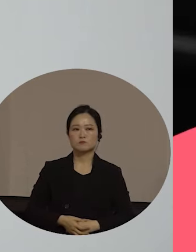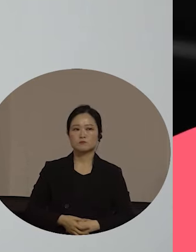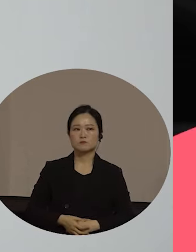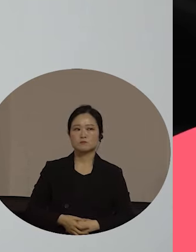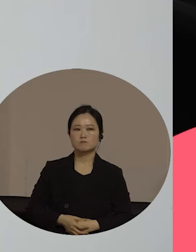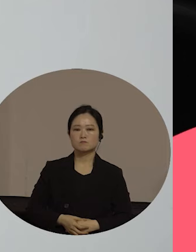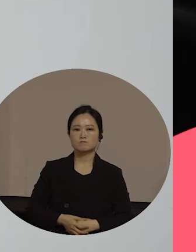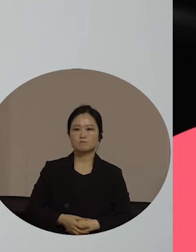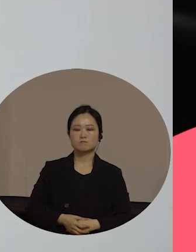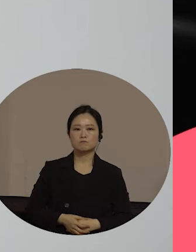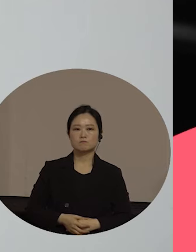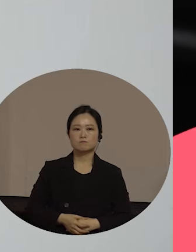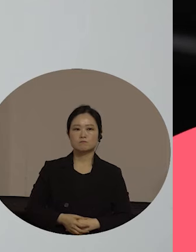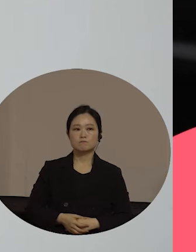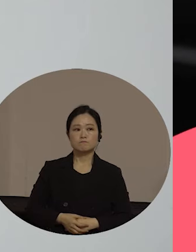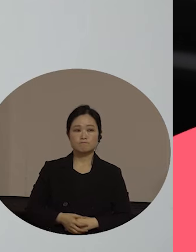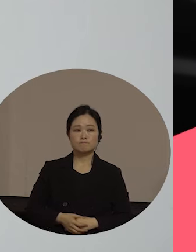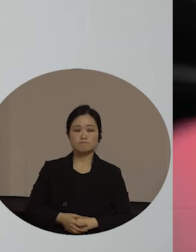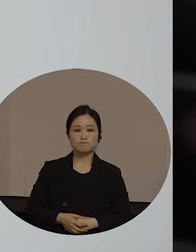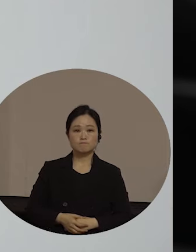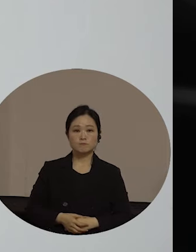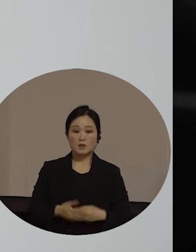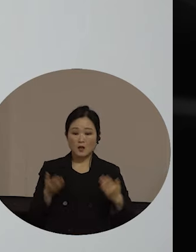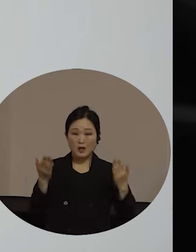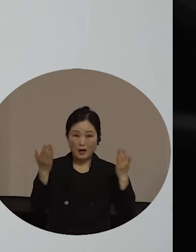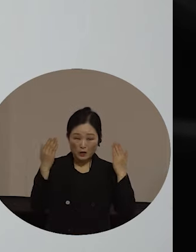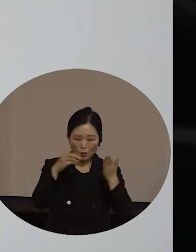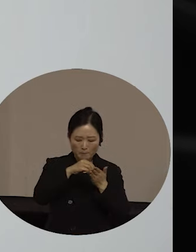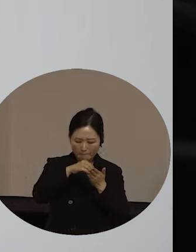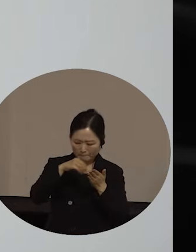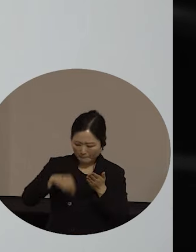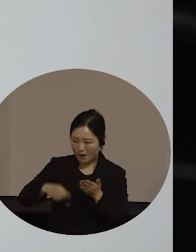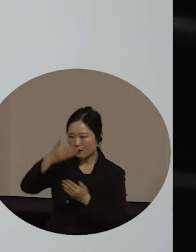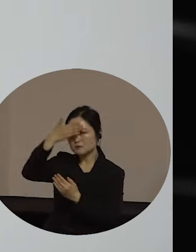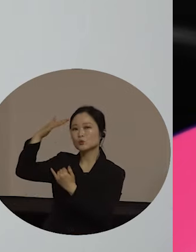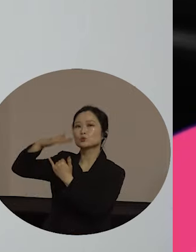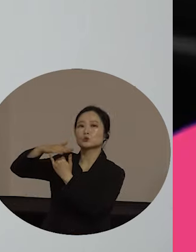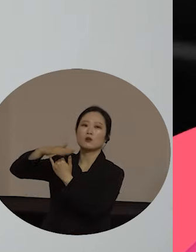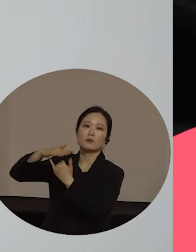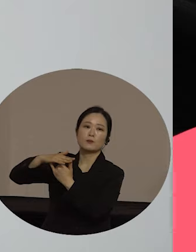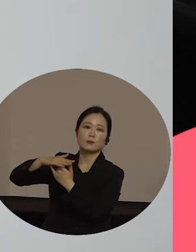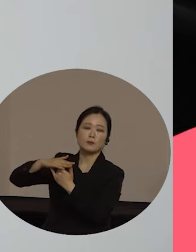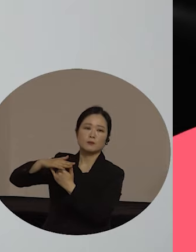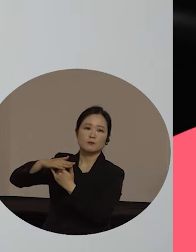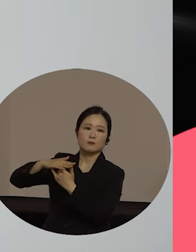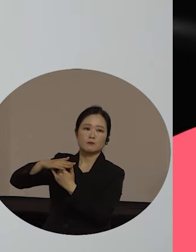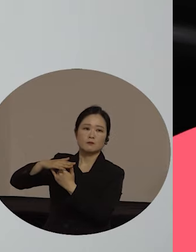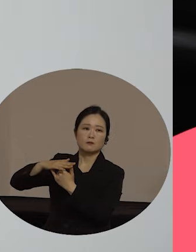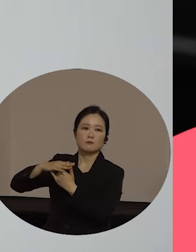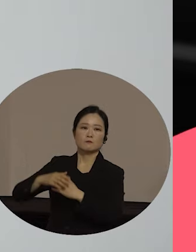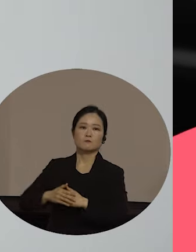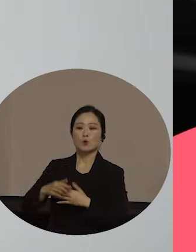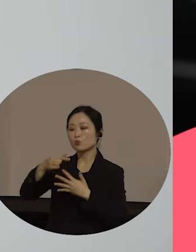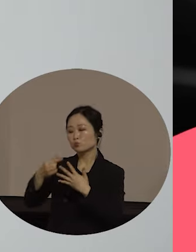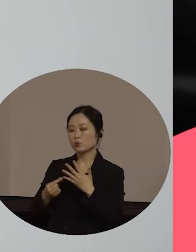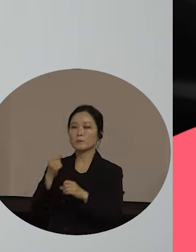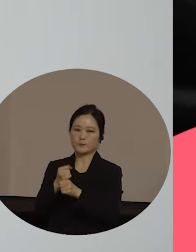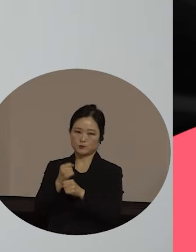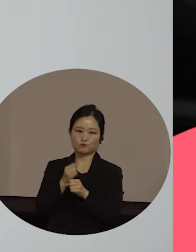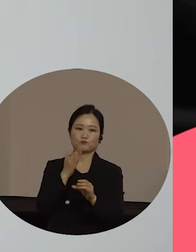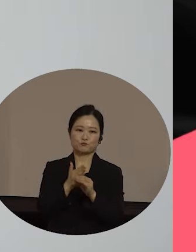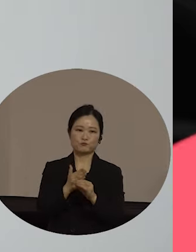we also the aiming through the contents, you know, and also the expanding the